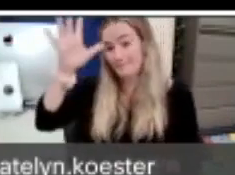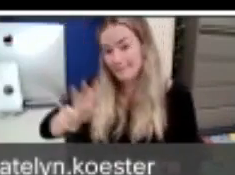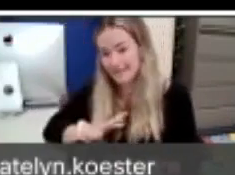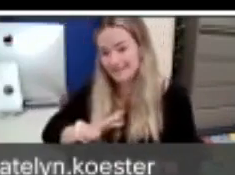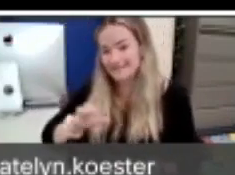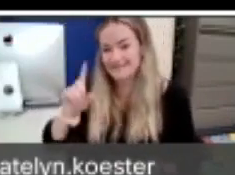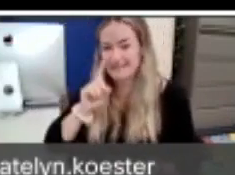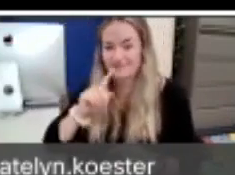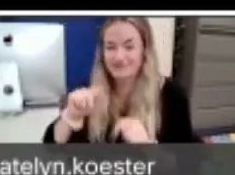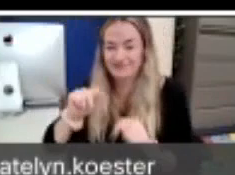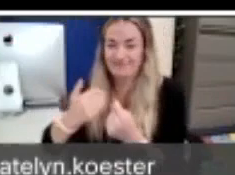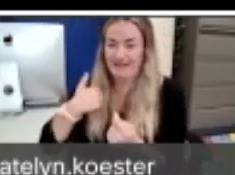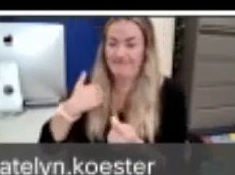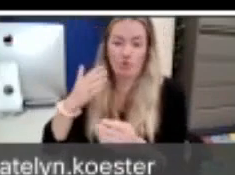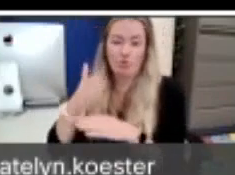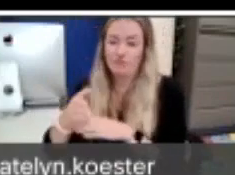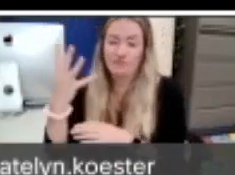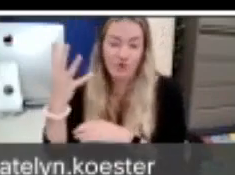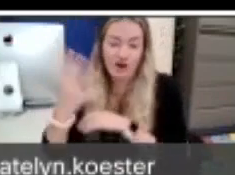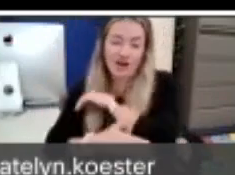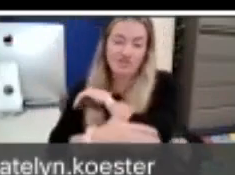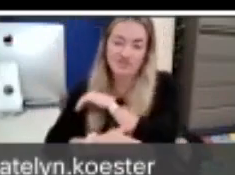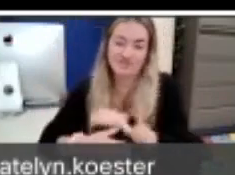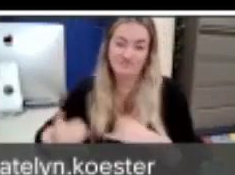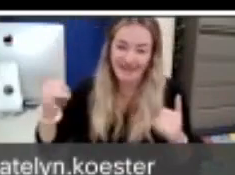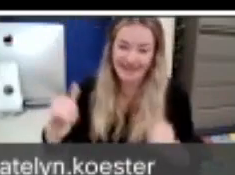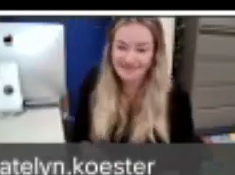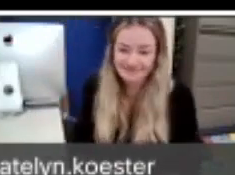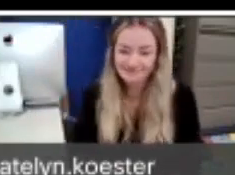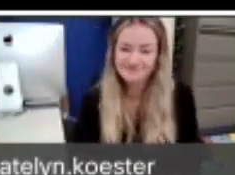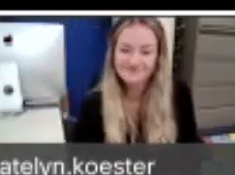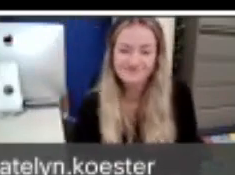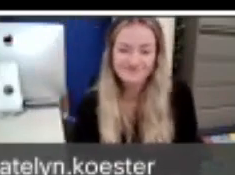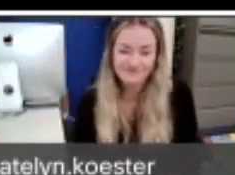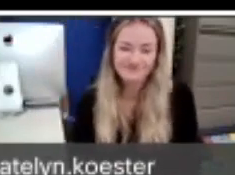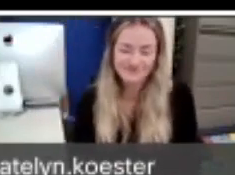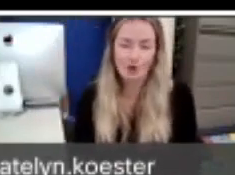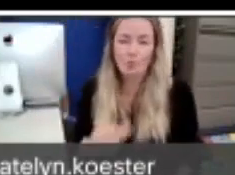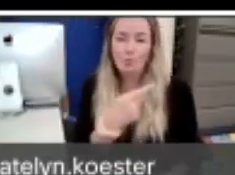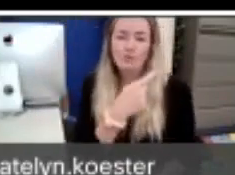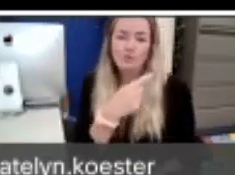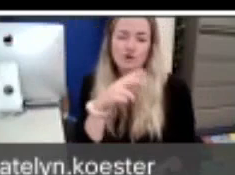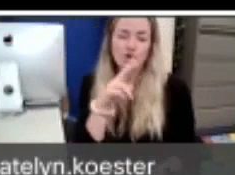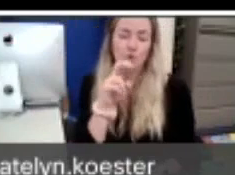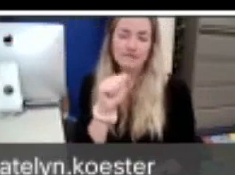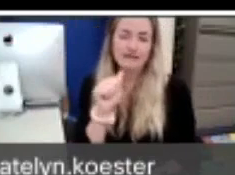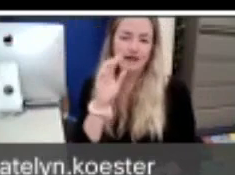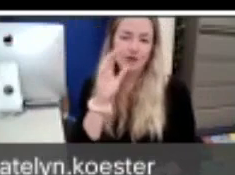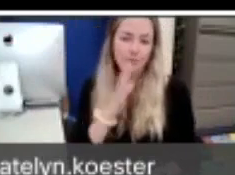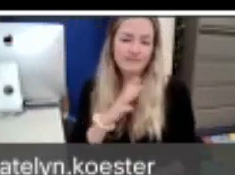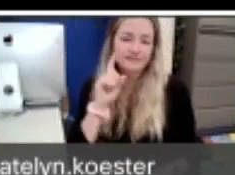opportunities like we do. There's a men's deaf team. I mean, they've got over 4 countries that all play.